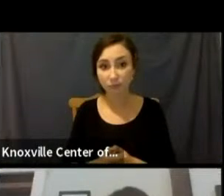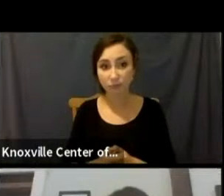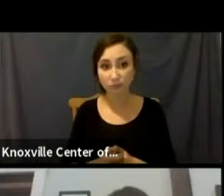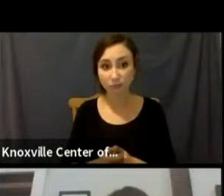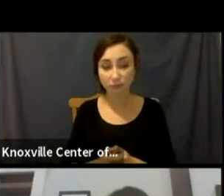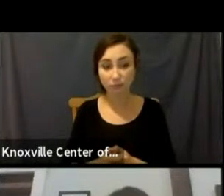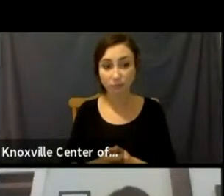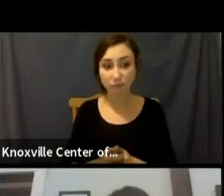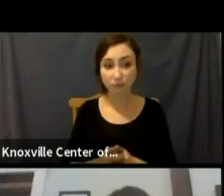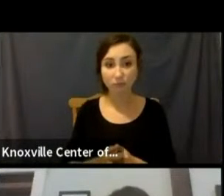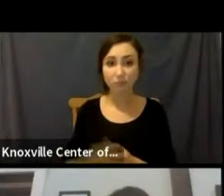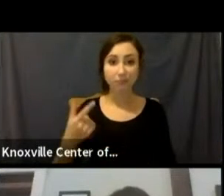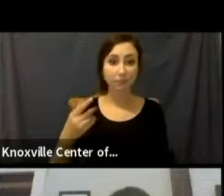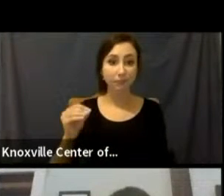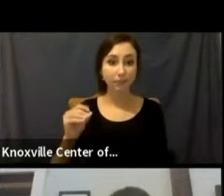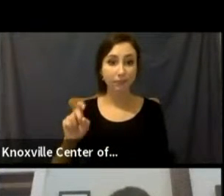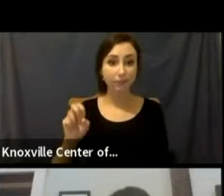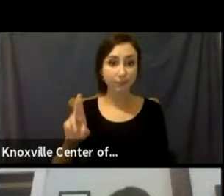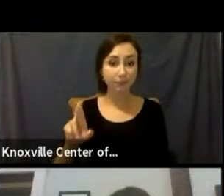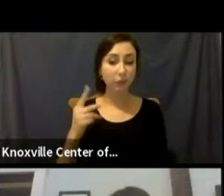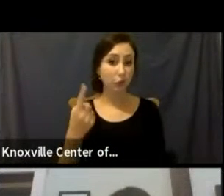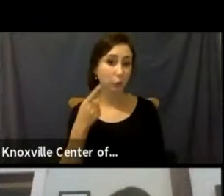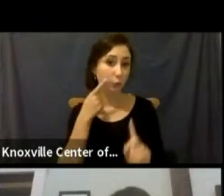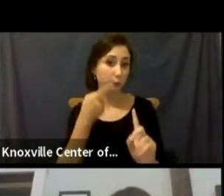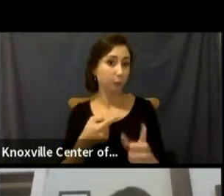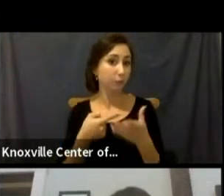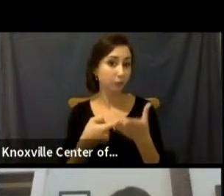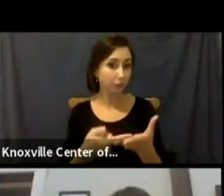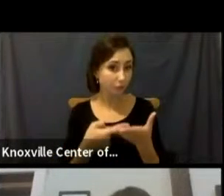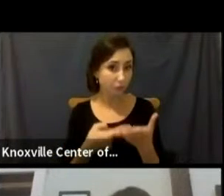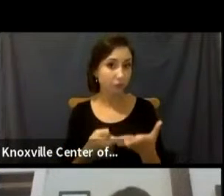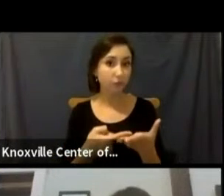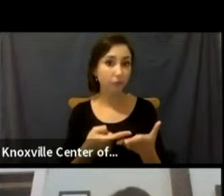So one point of discussion is that the